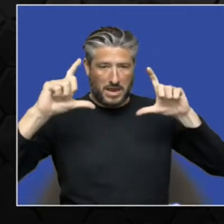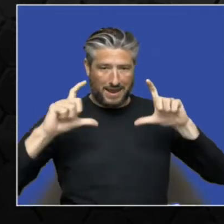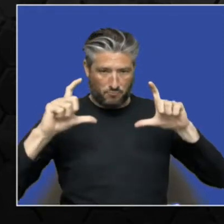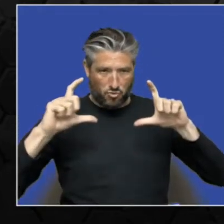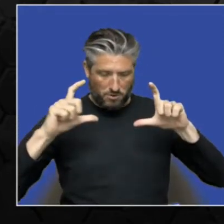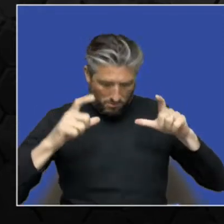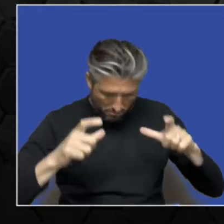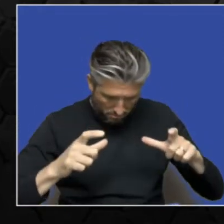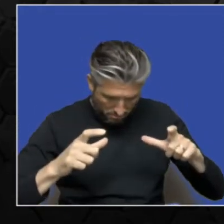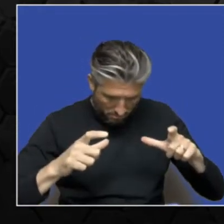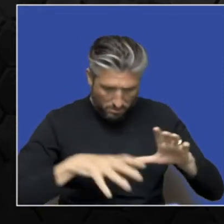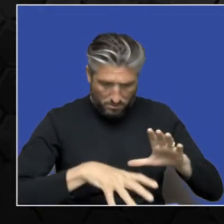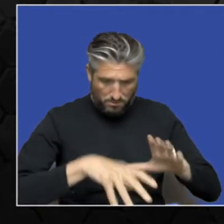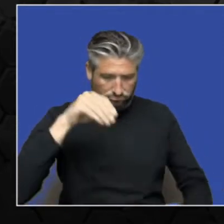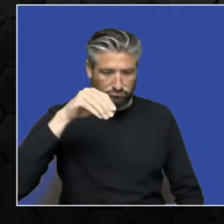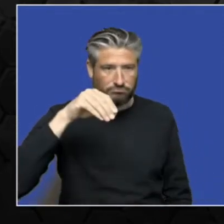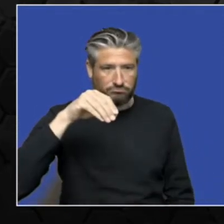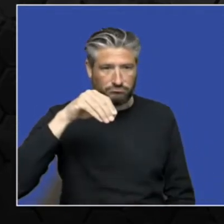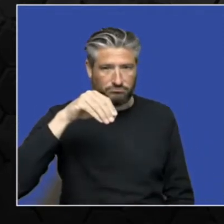the nutritions for me.